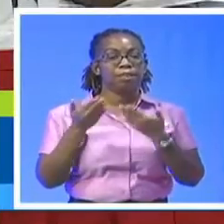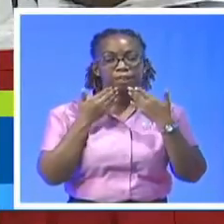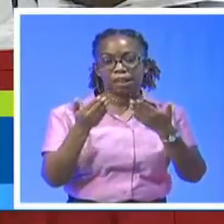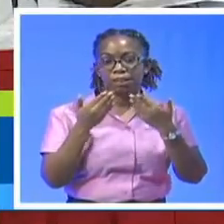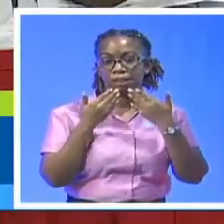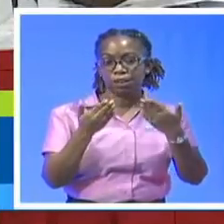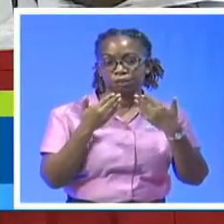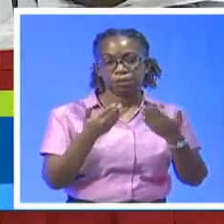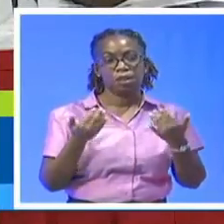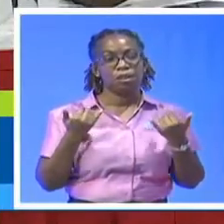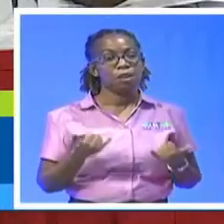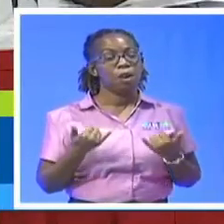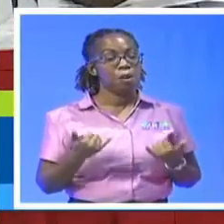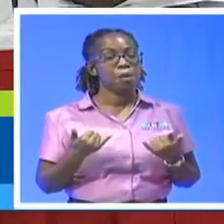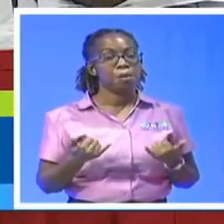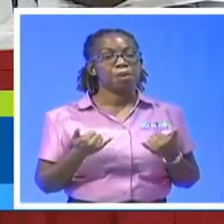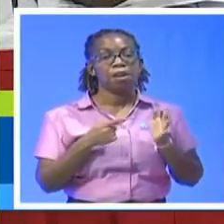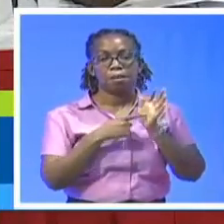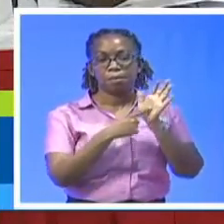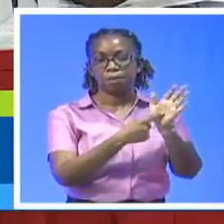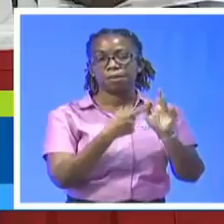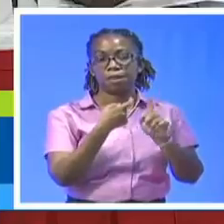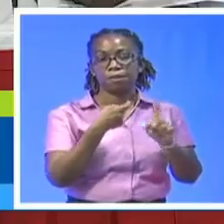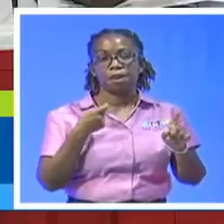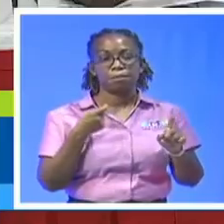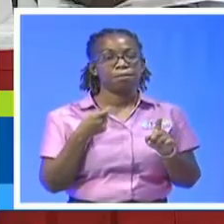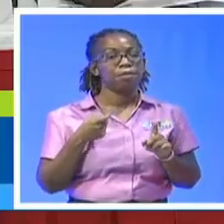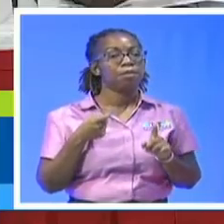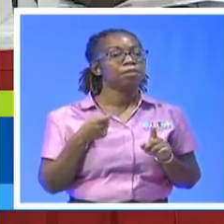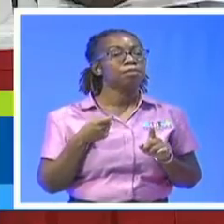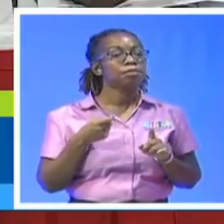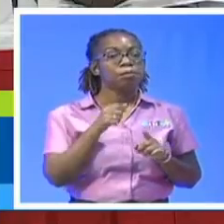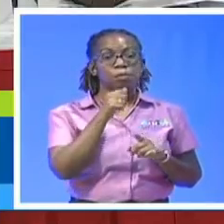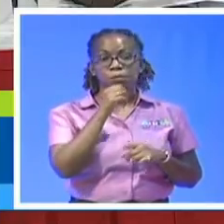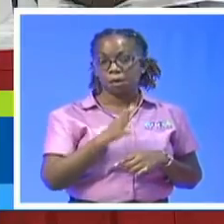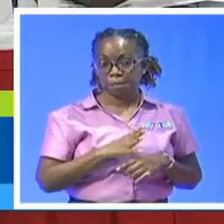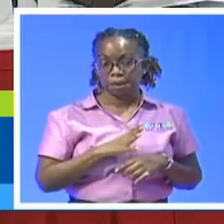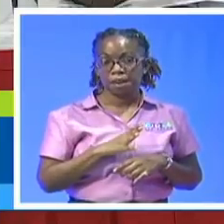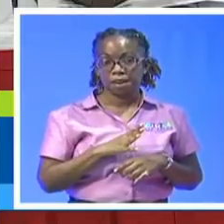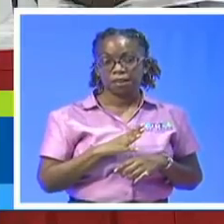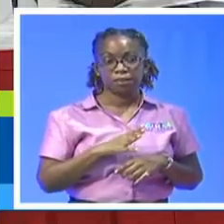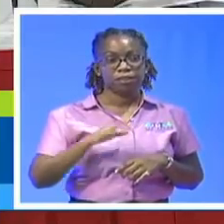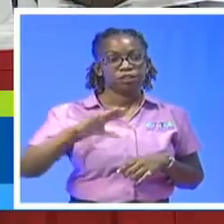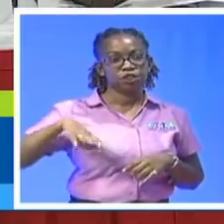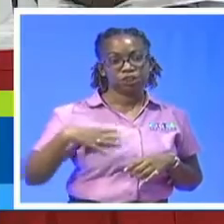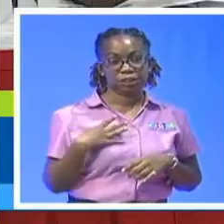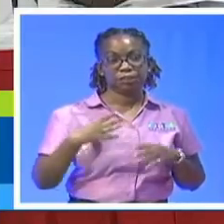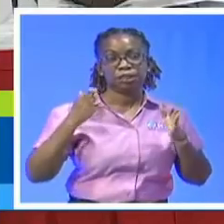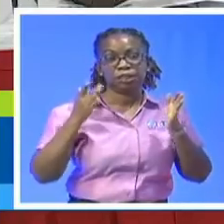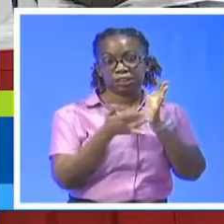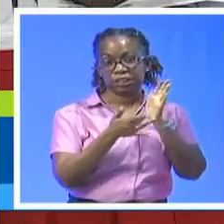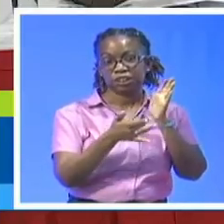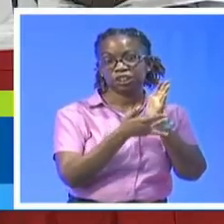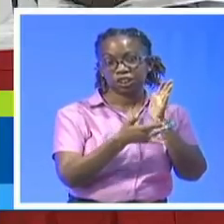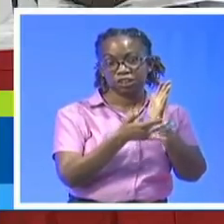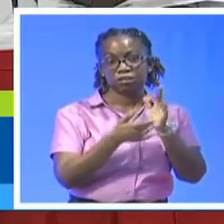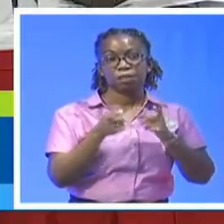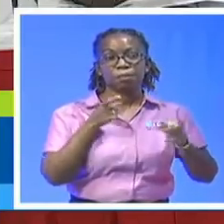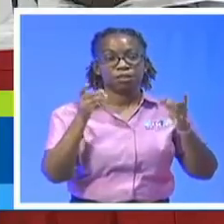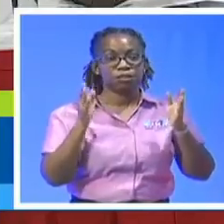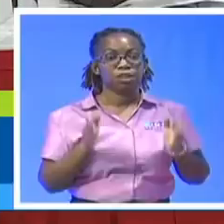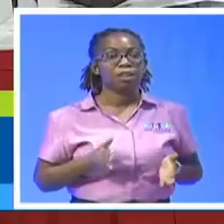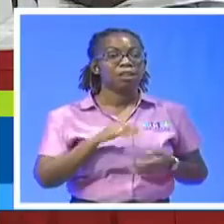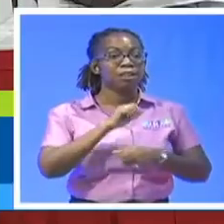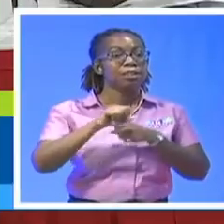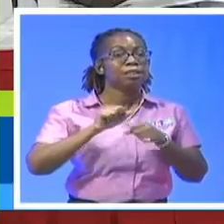We go to a presentation from Ms. Patty Ann Williams, Chief Technical Coordinator, Disaster Preparedness, and she will speak